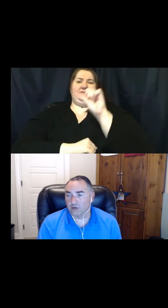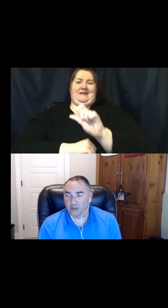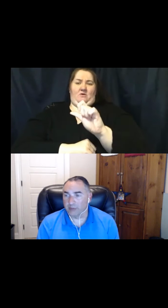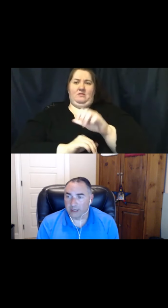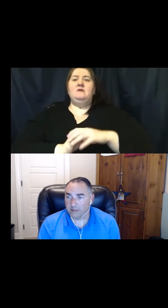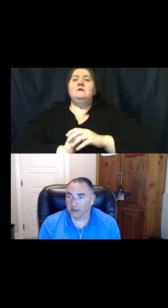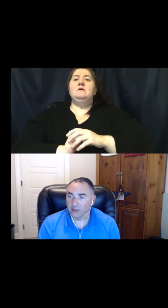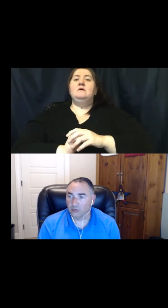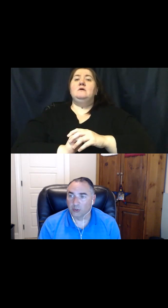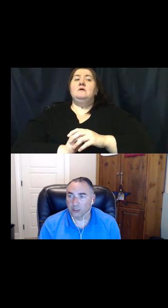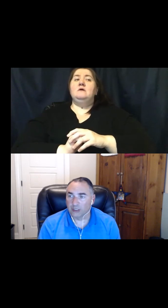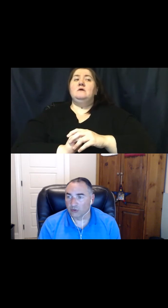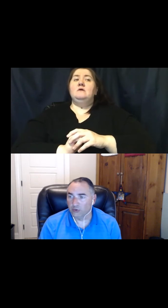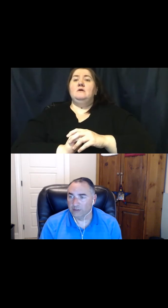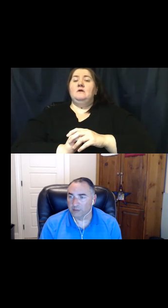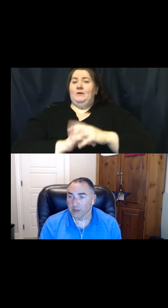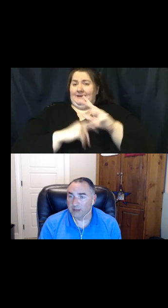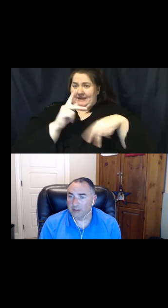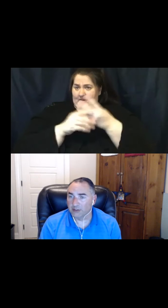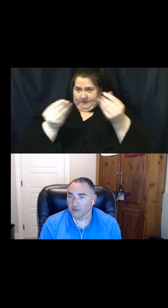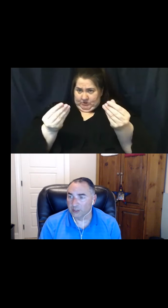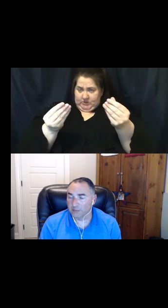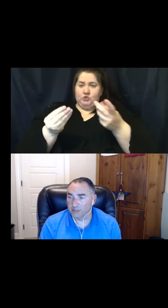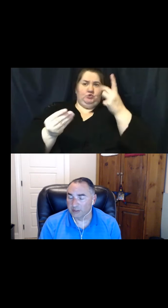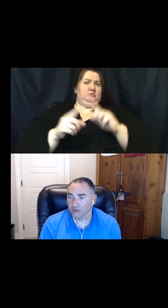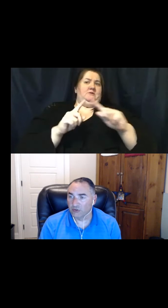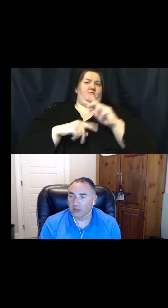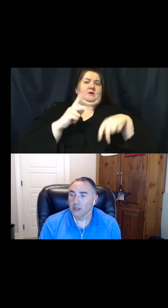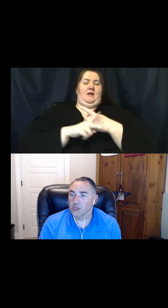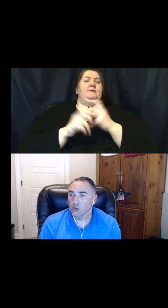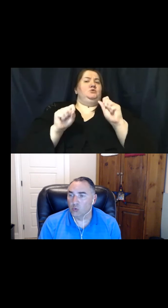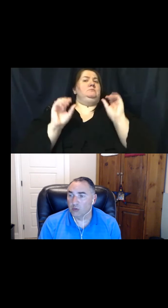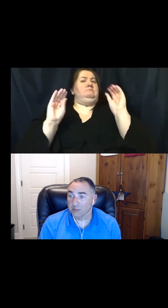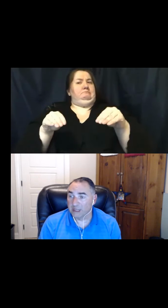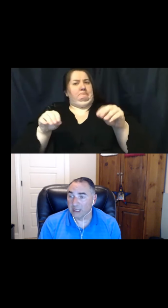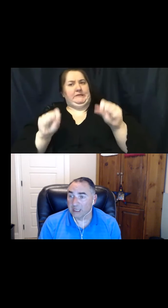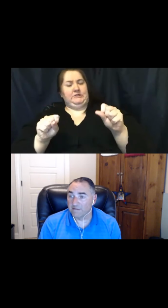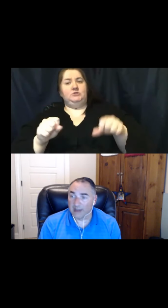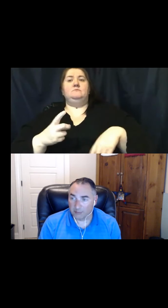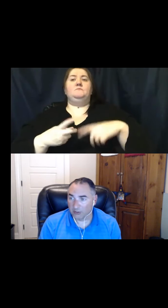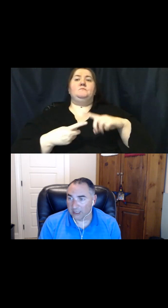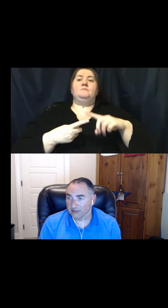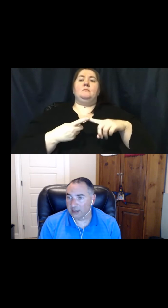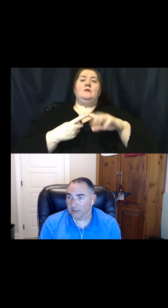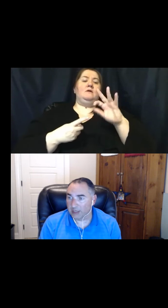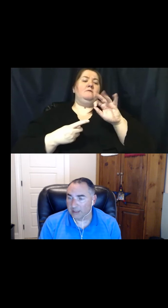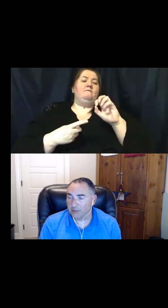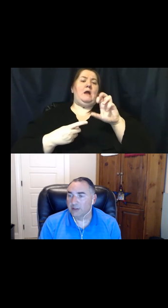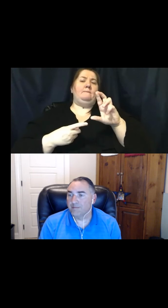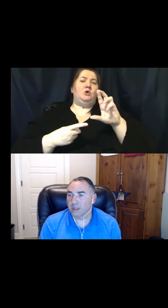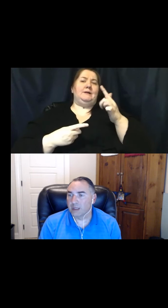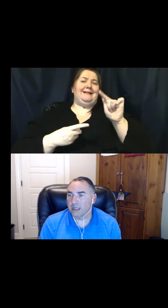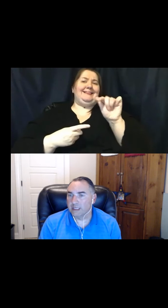now, as far as pipe materials, we're looking at two different pipe materials that could be a potential. One would be like a fiberglass type